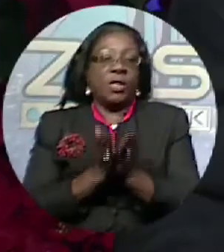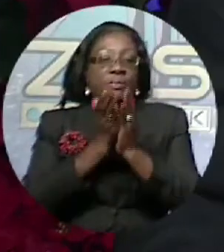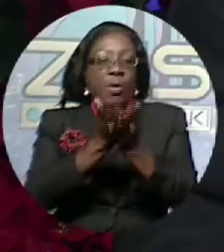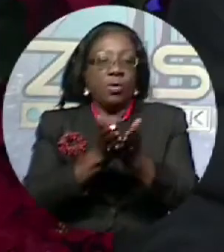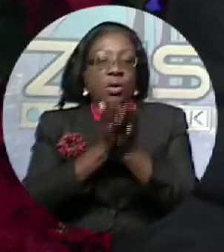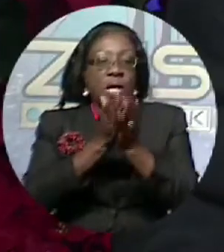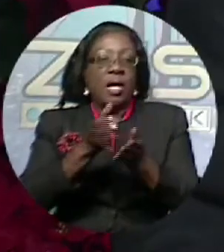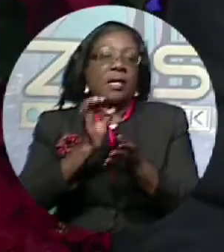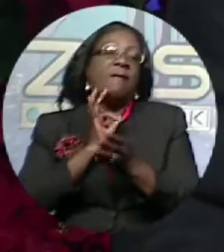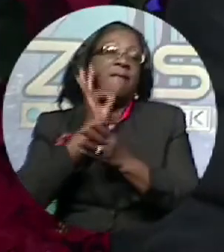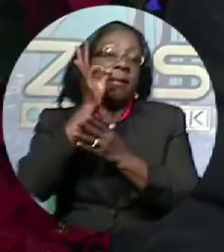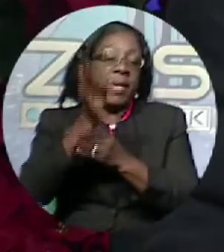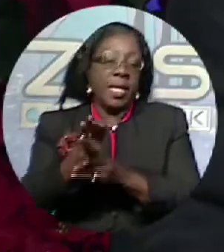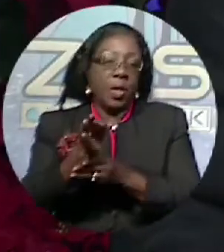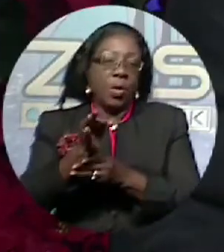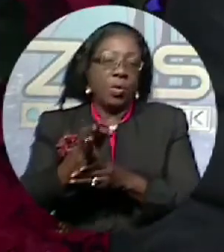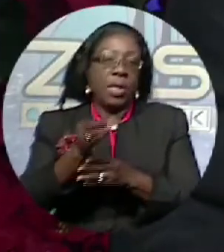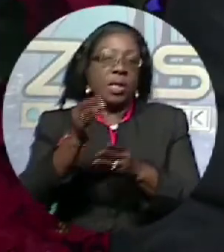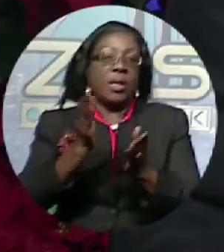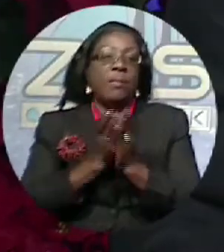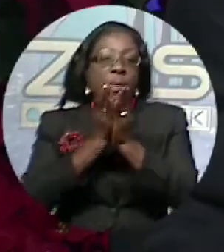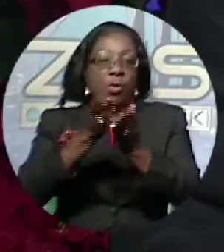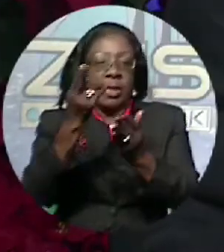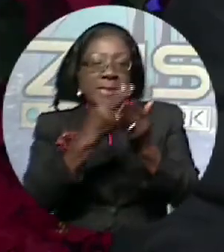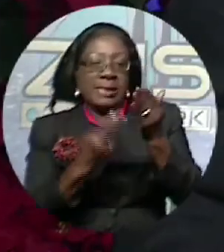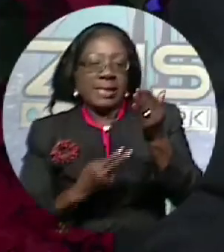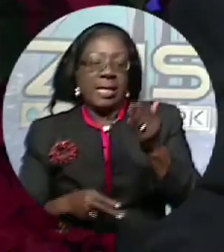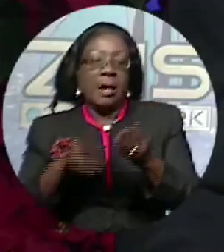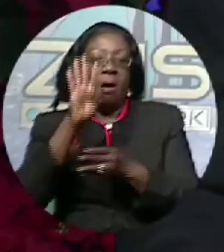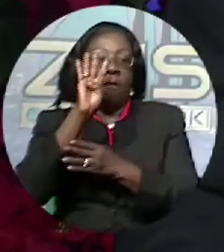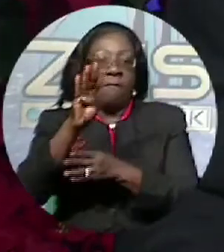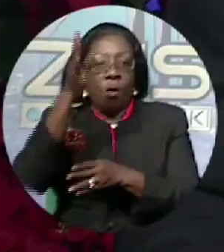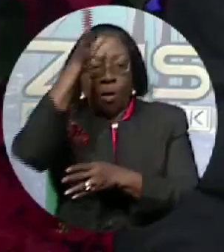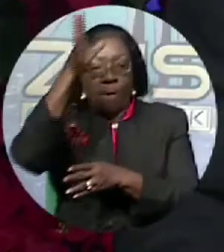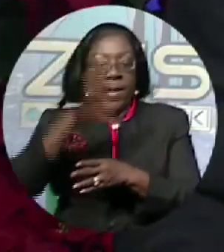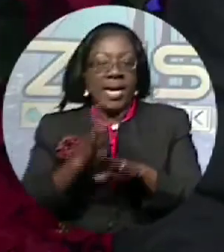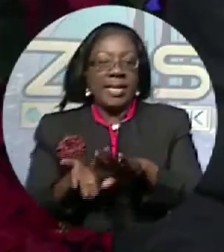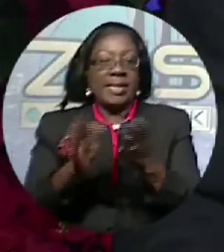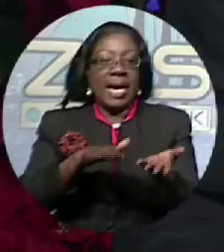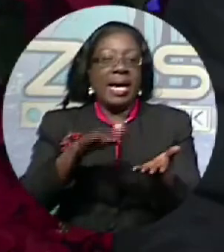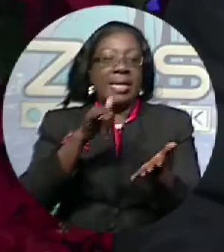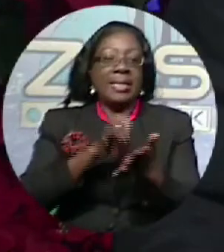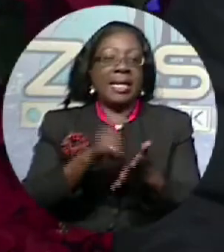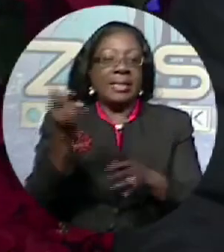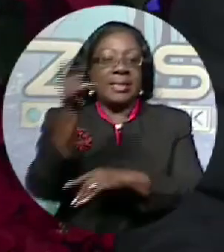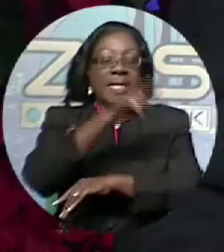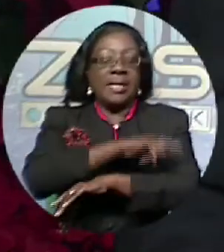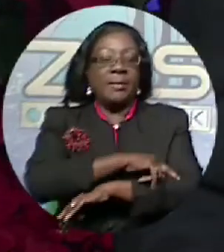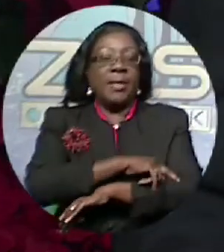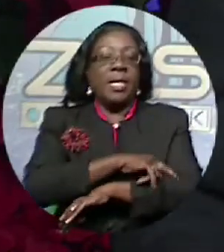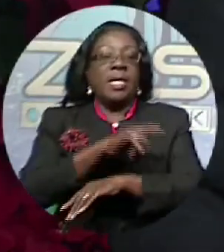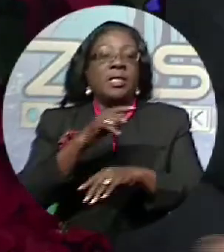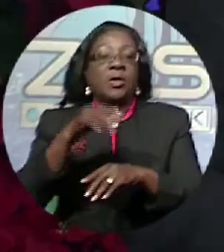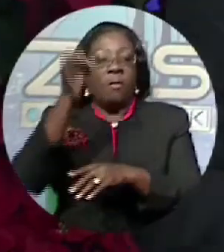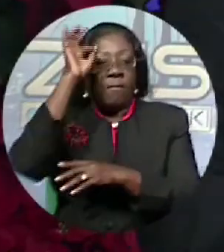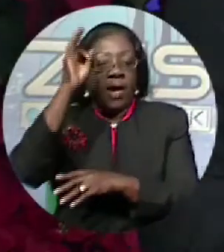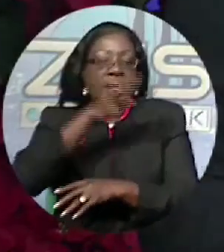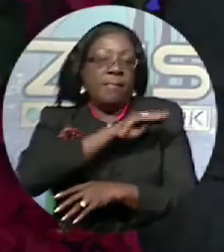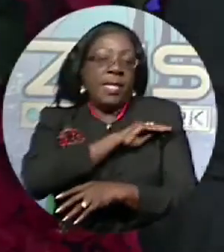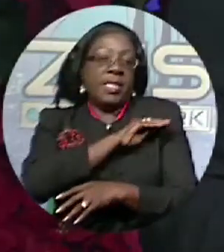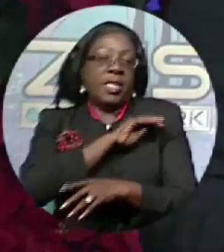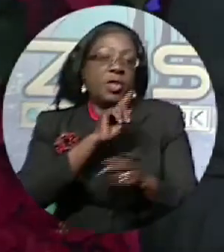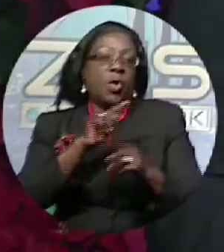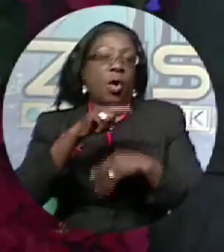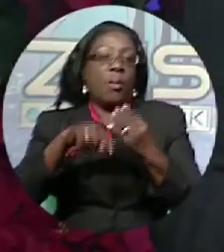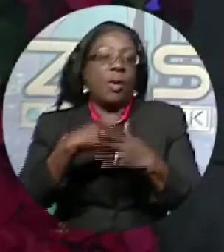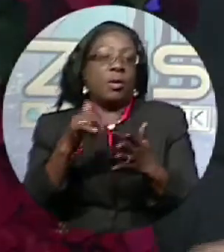Flamingo, which led to the boat sinking. Four men lost their lives that day. Foreign Affairs Minister Fred Mitchell spoke with reporters back in Nassau about